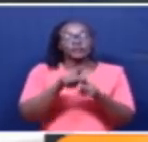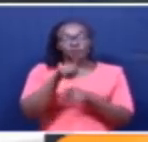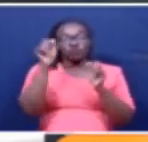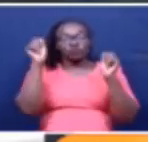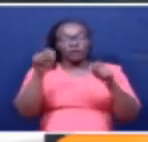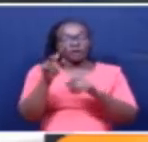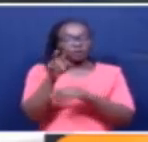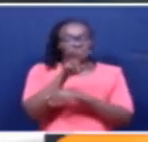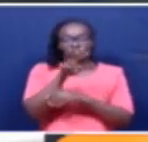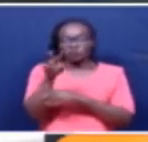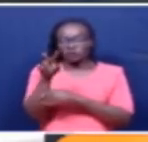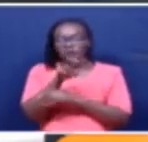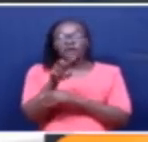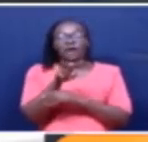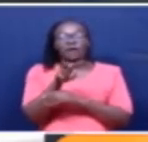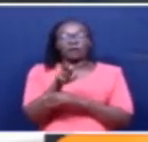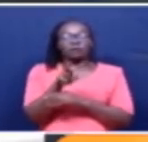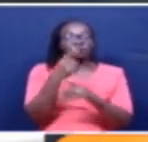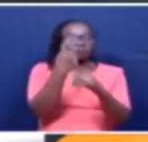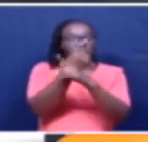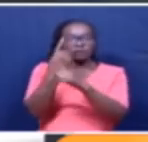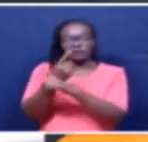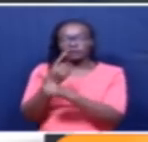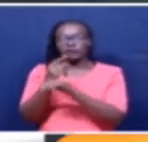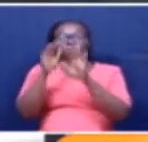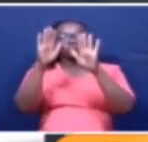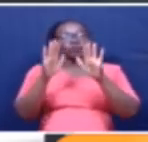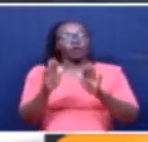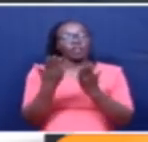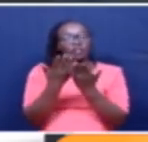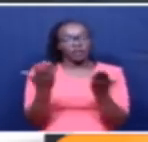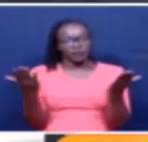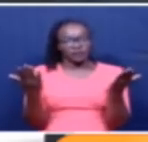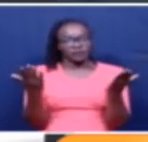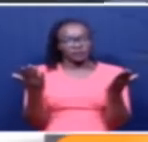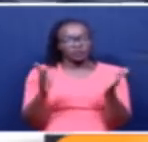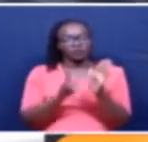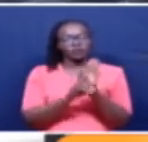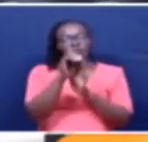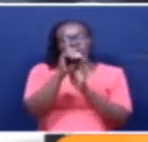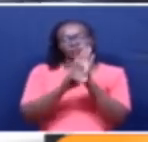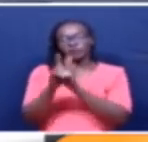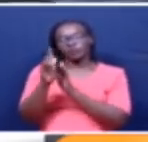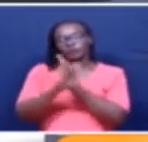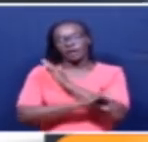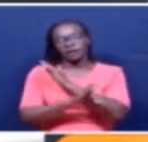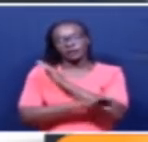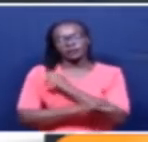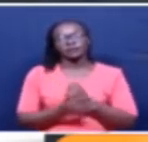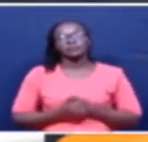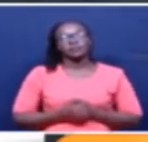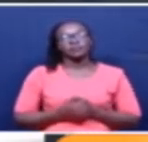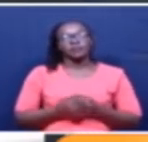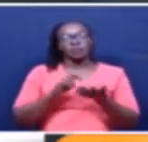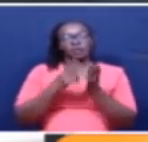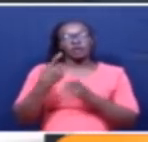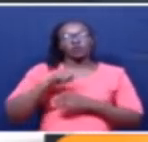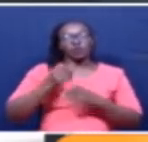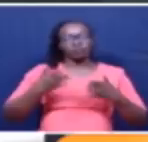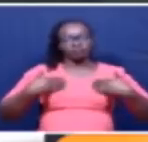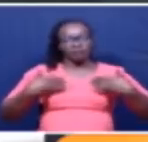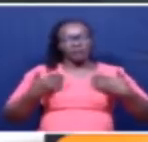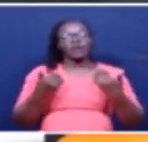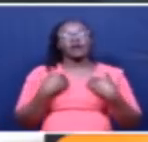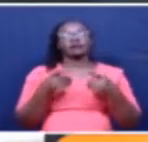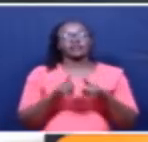to monitor various important aspects of development of a country. So we are very excited and